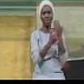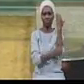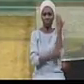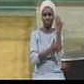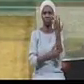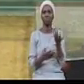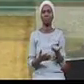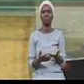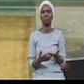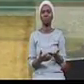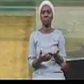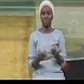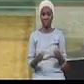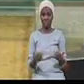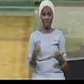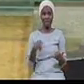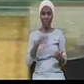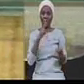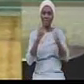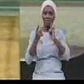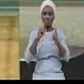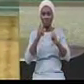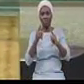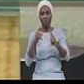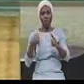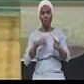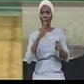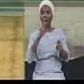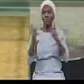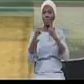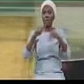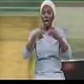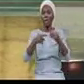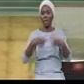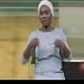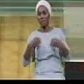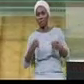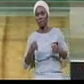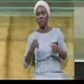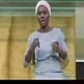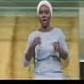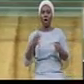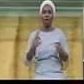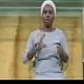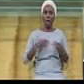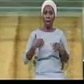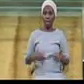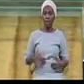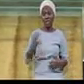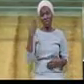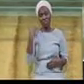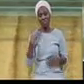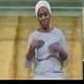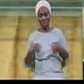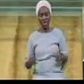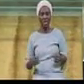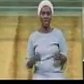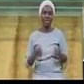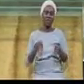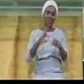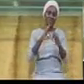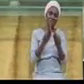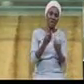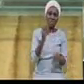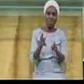We'll be talking about healing of our body and healing of our families and healing of those who have a kind of a problem.